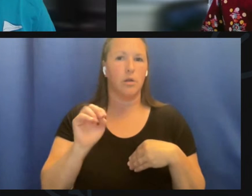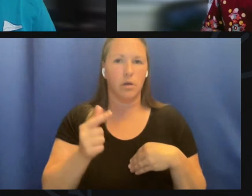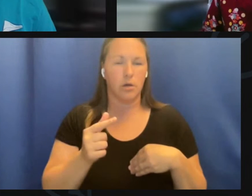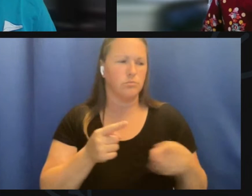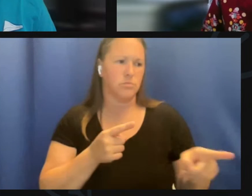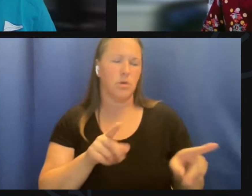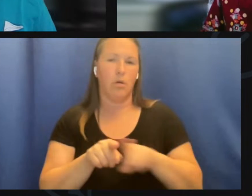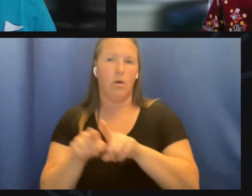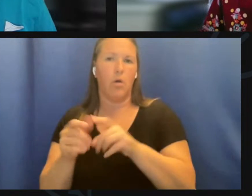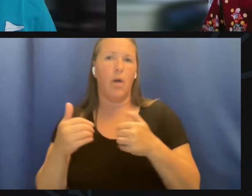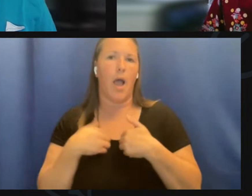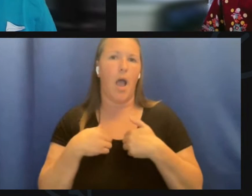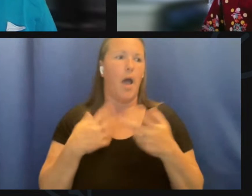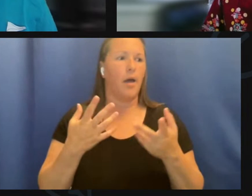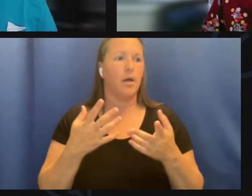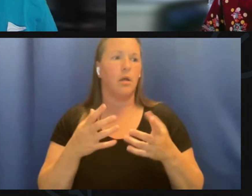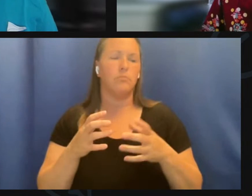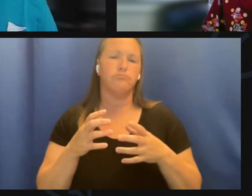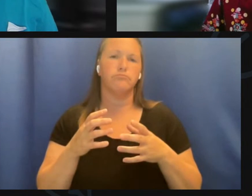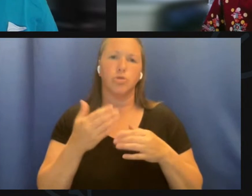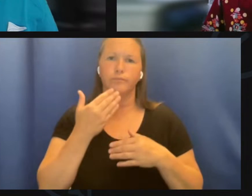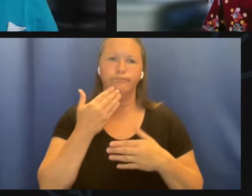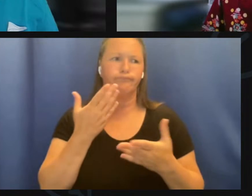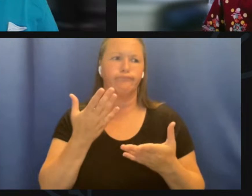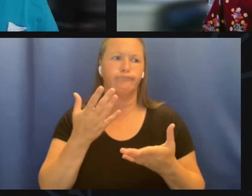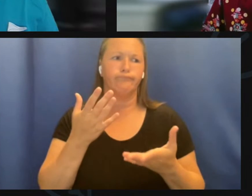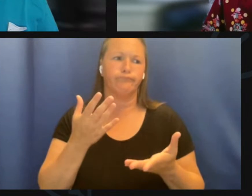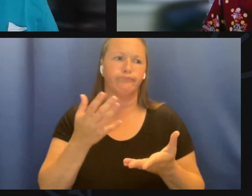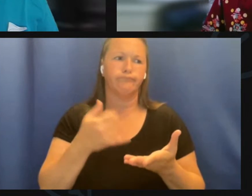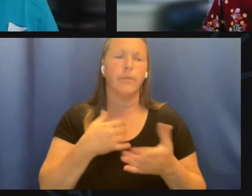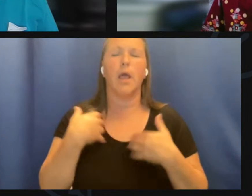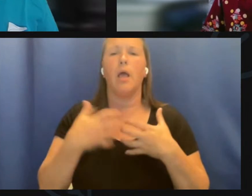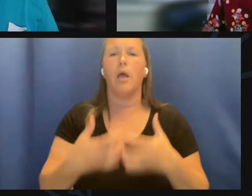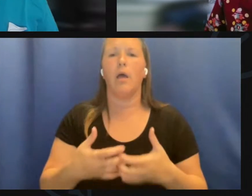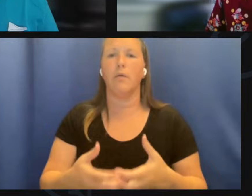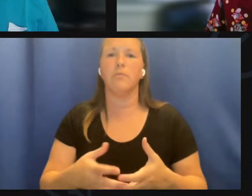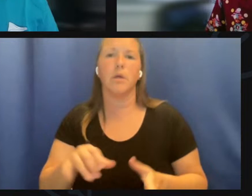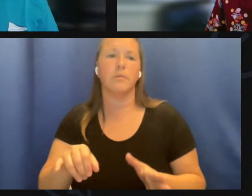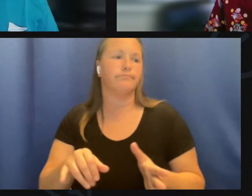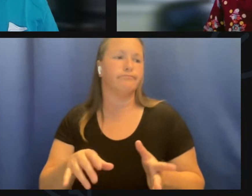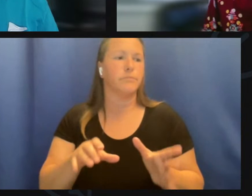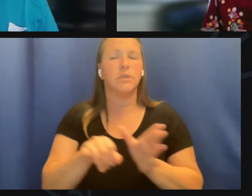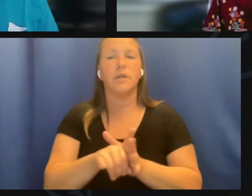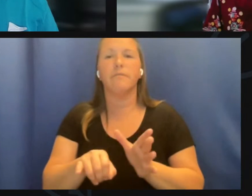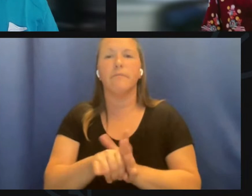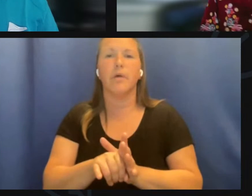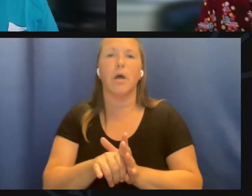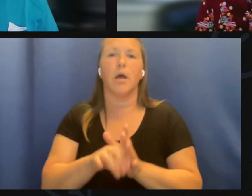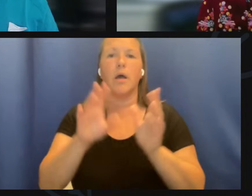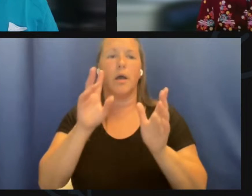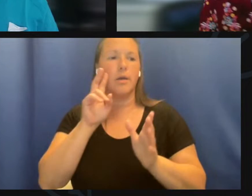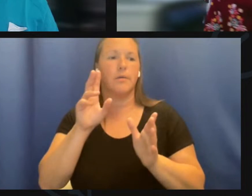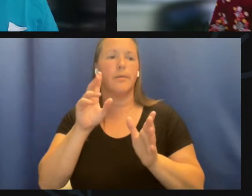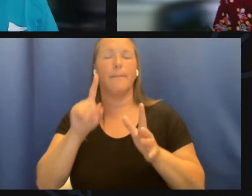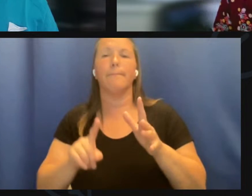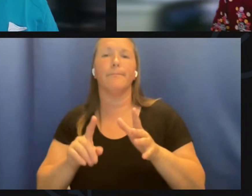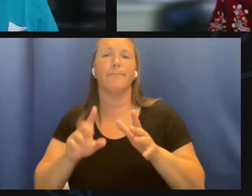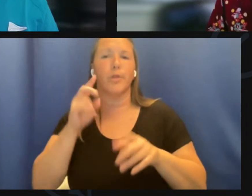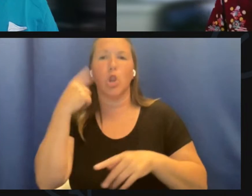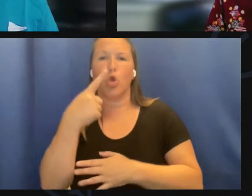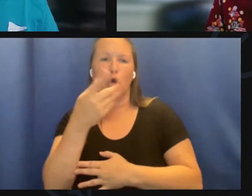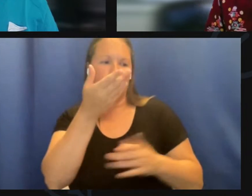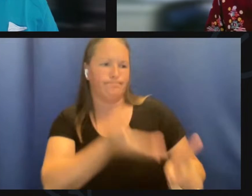of marginally obscene comments about how revealing her clothes are, made particularly by women, but by men